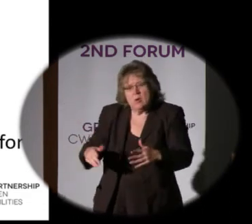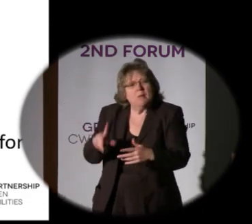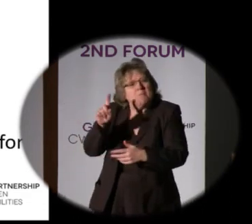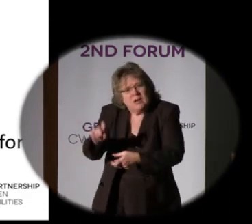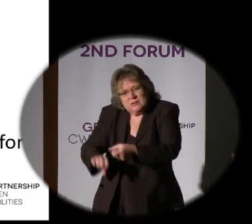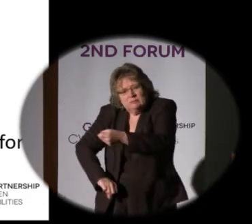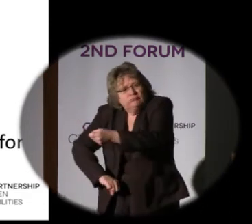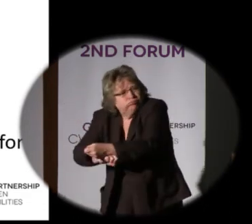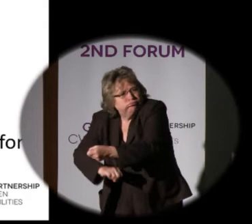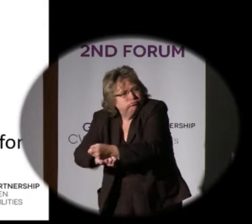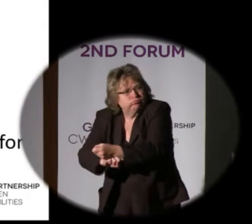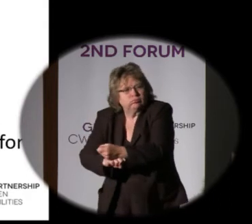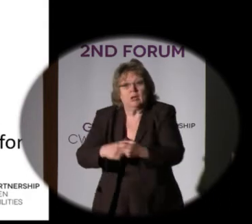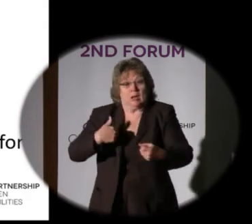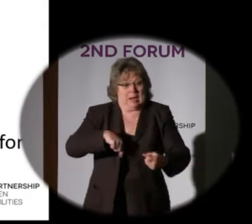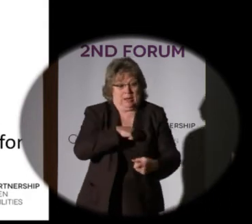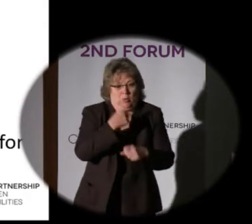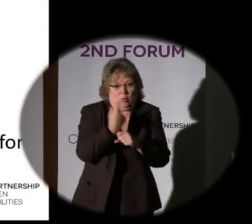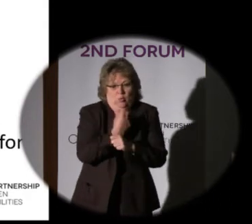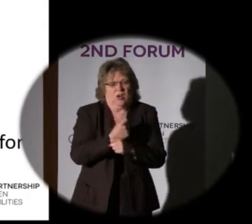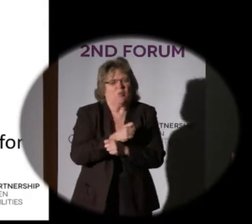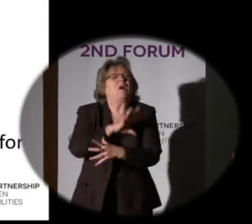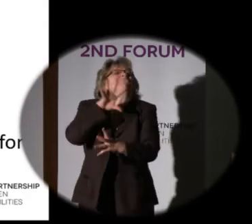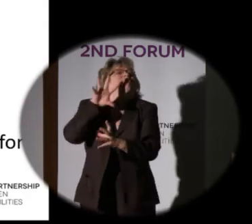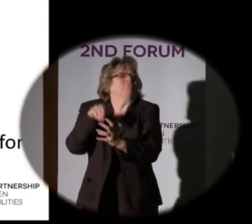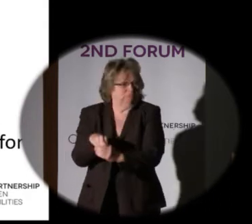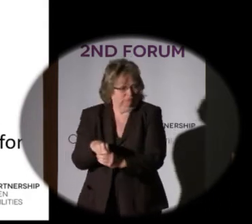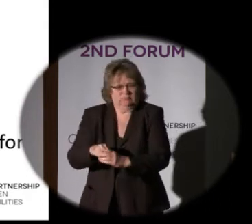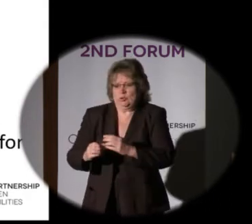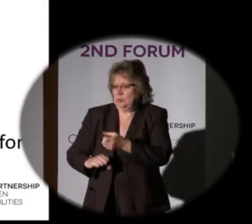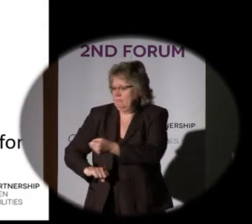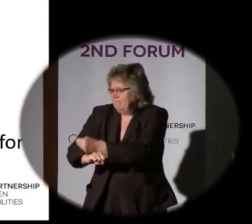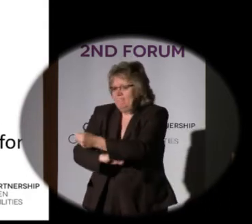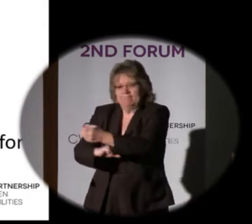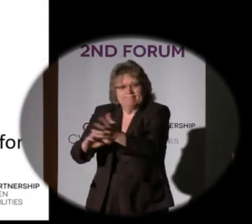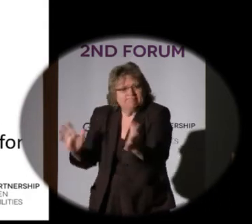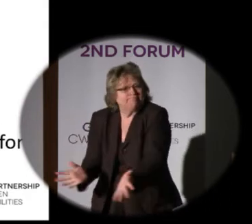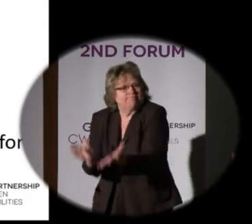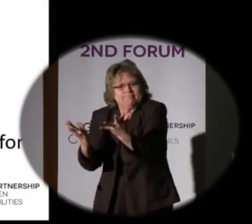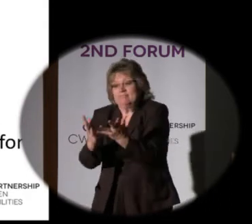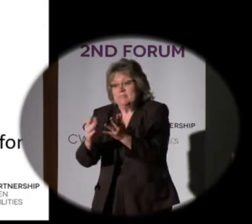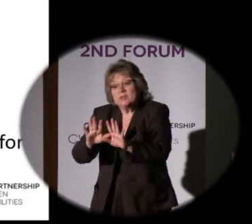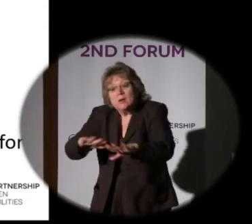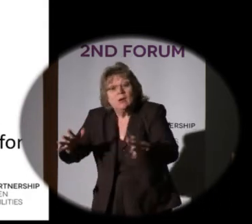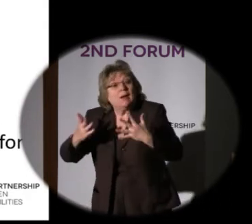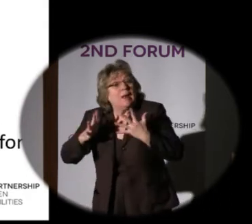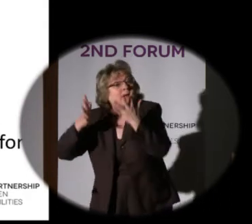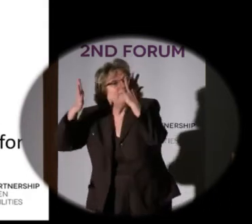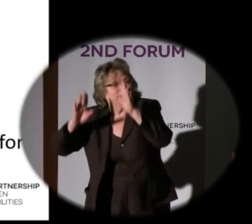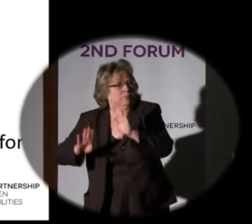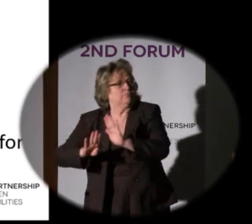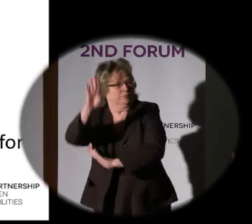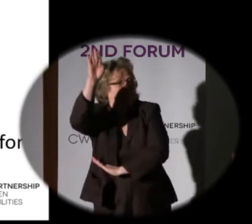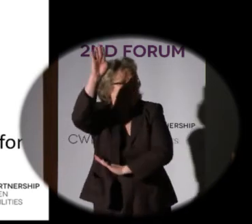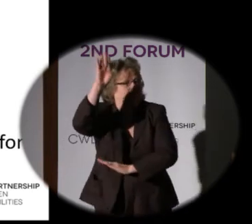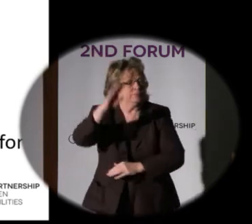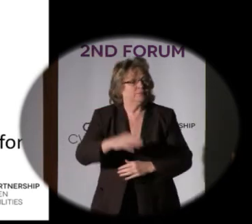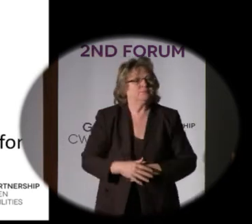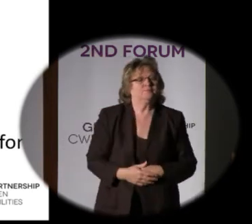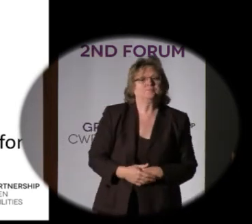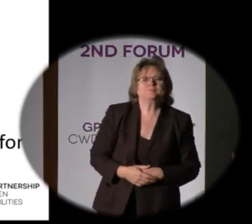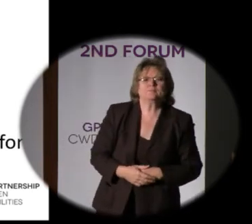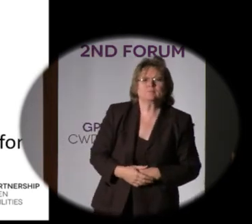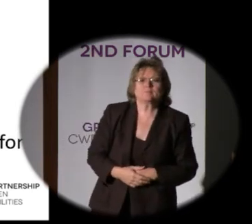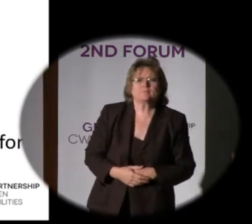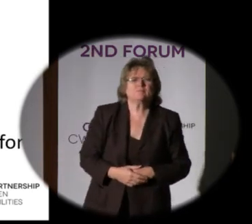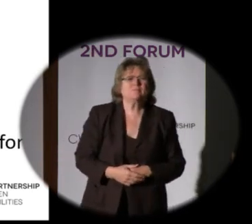just talk a little bit about the results that we've had within the context of the task force, and I'd also like to